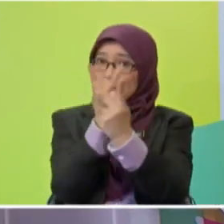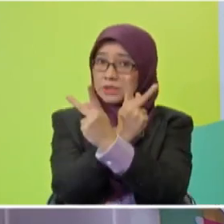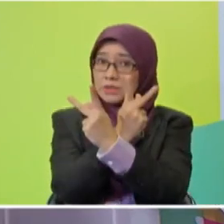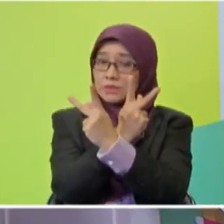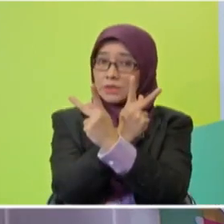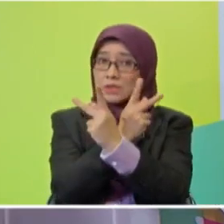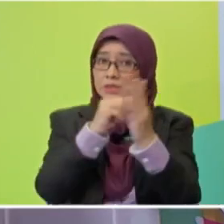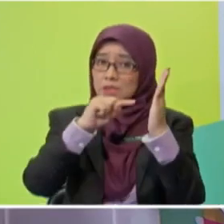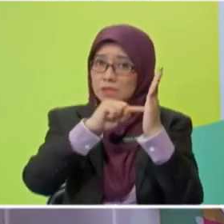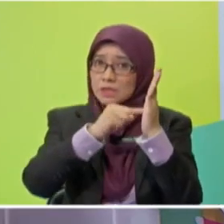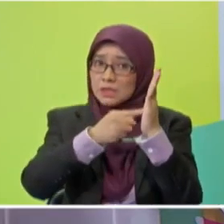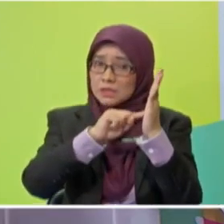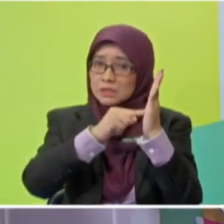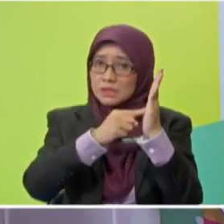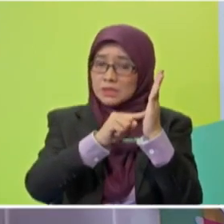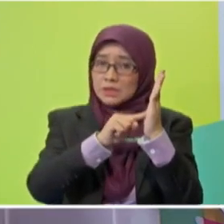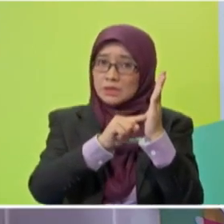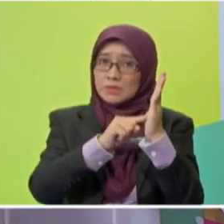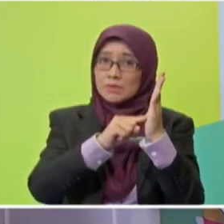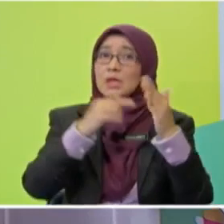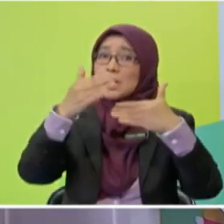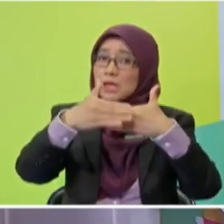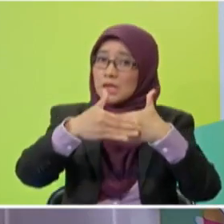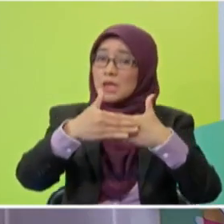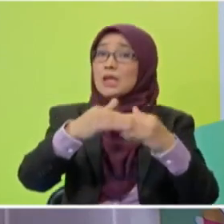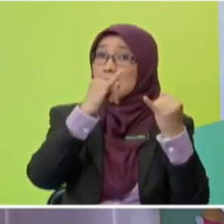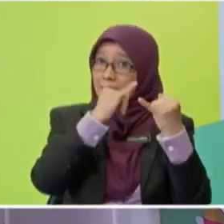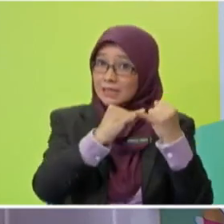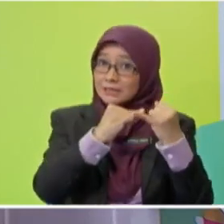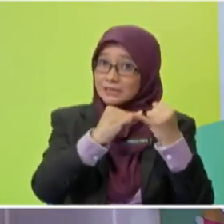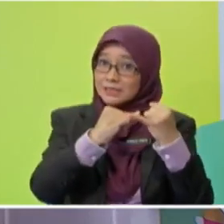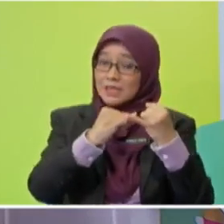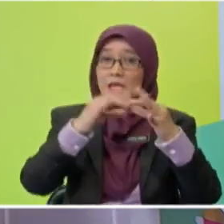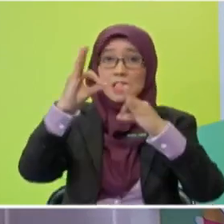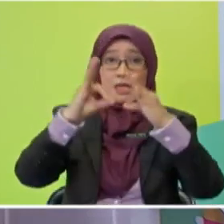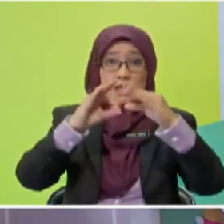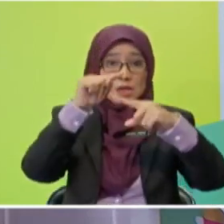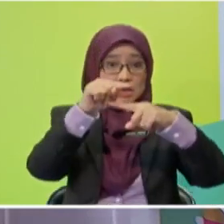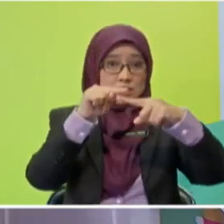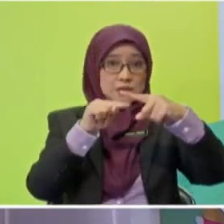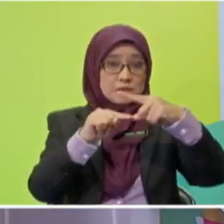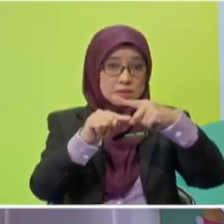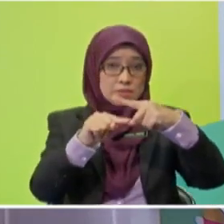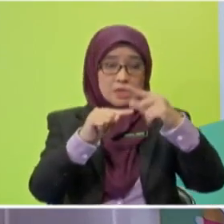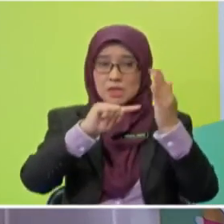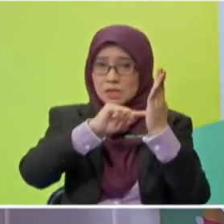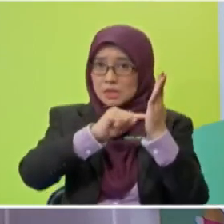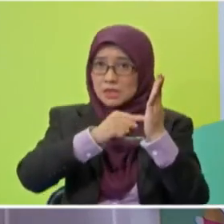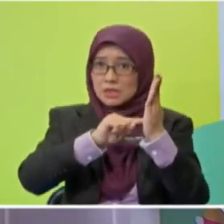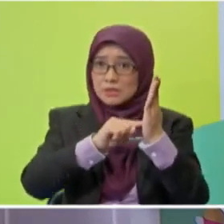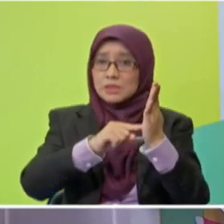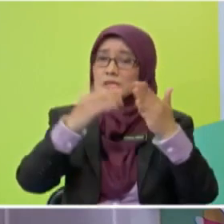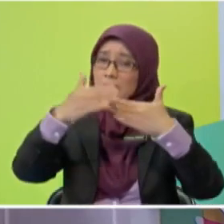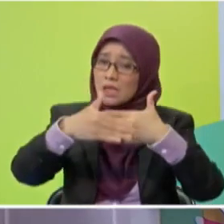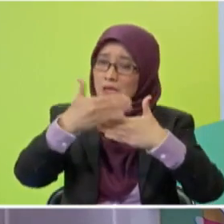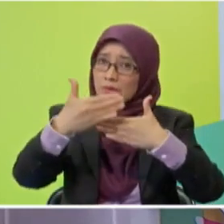the earlier, and then you perform the division. So kids out there and also the 4 students here, I hope you understand how to